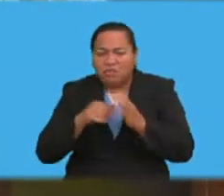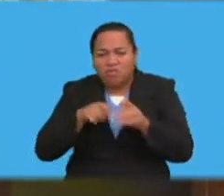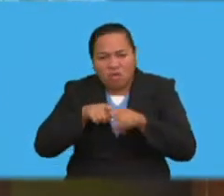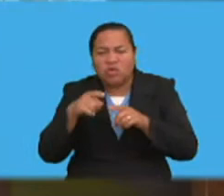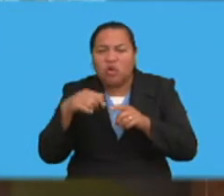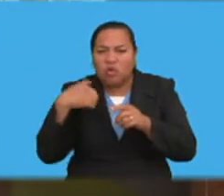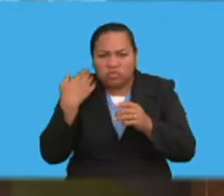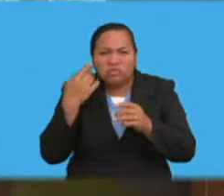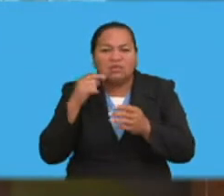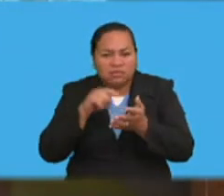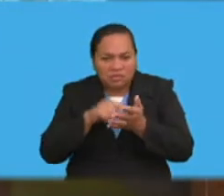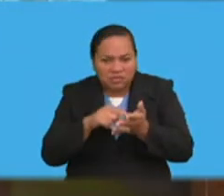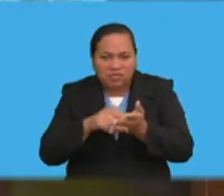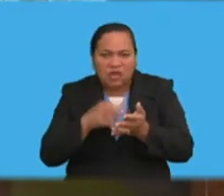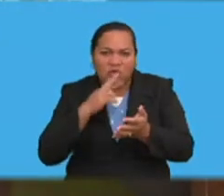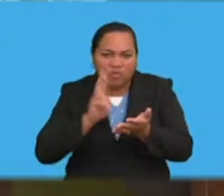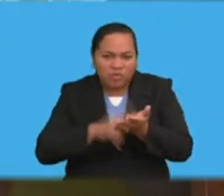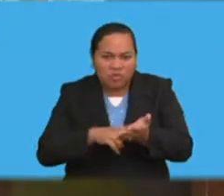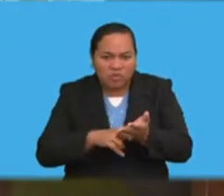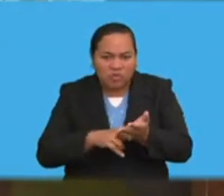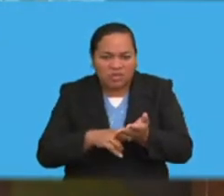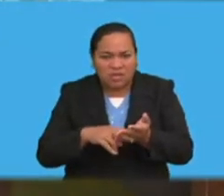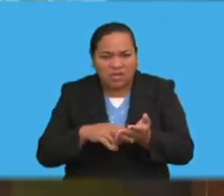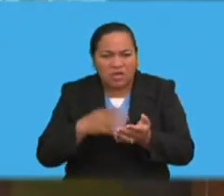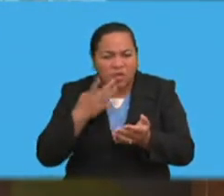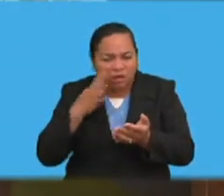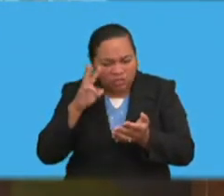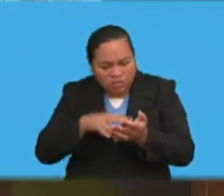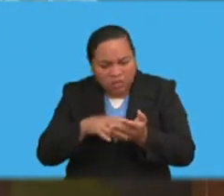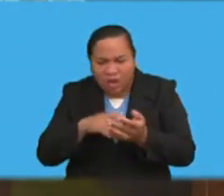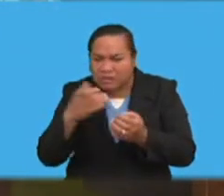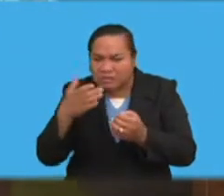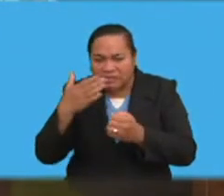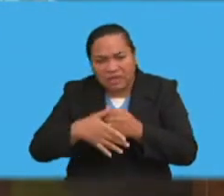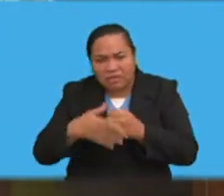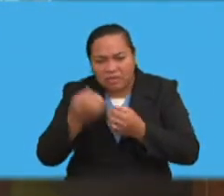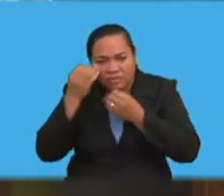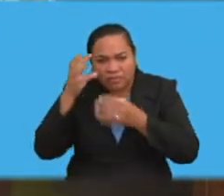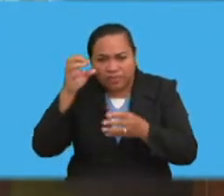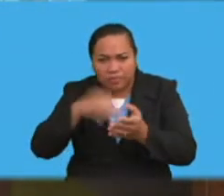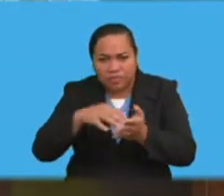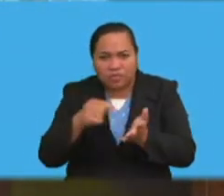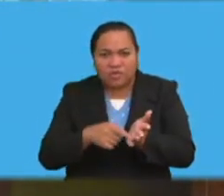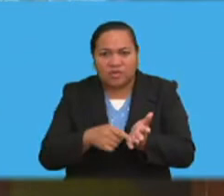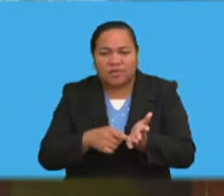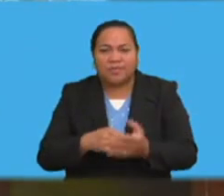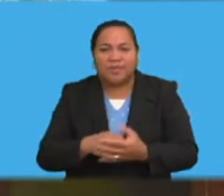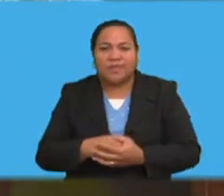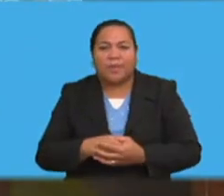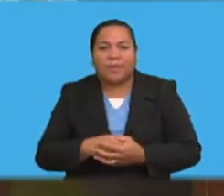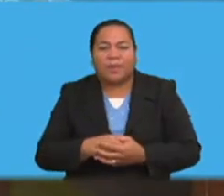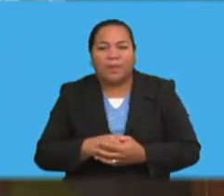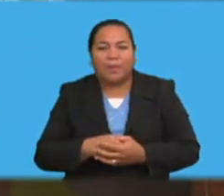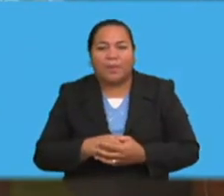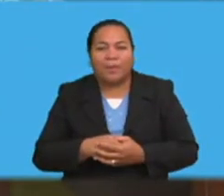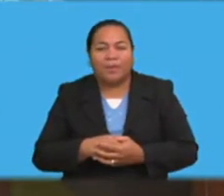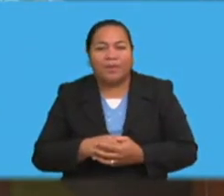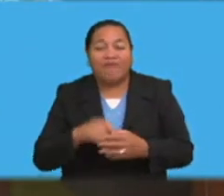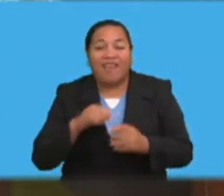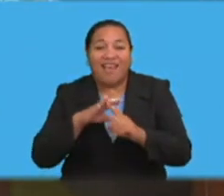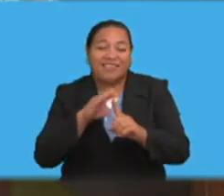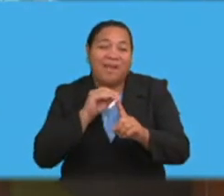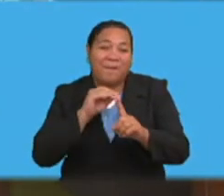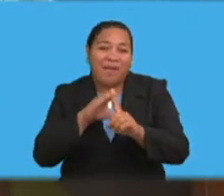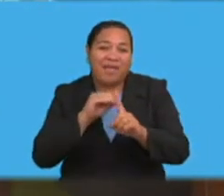the actual loss from natural disasters are underestimated, Madam Speaker. Madam Speaker, often, so for example,